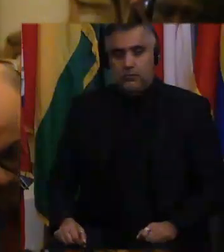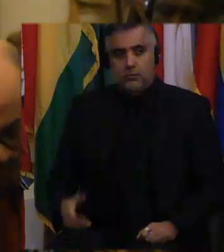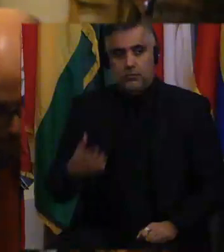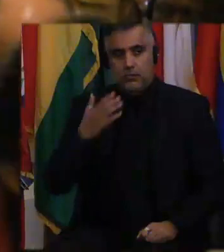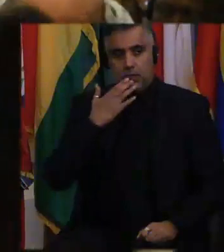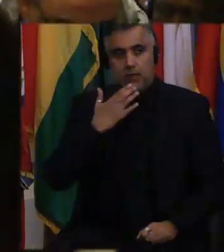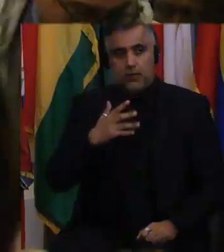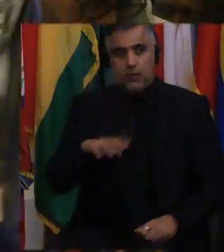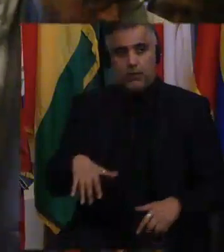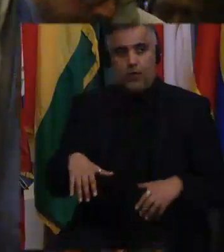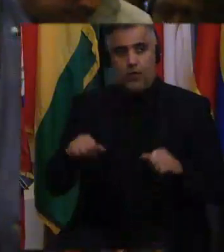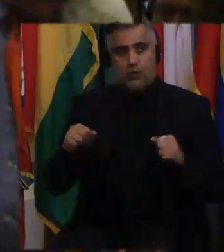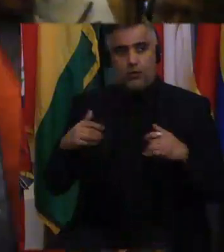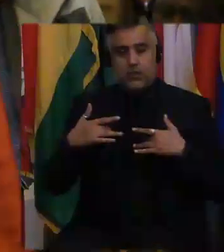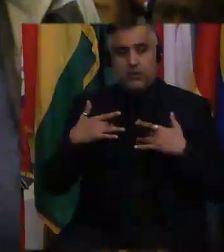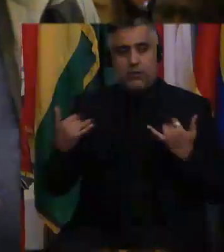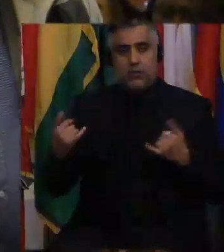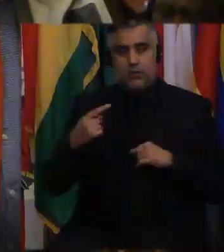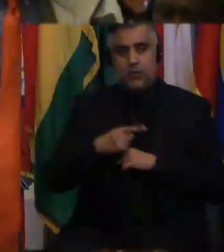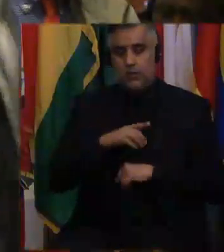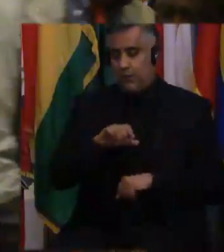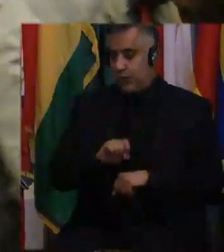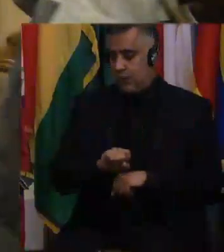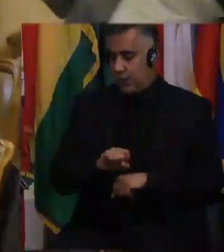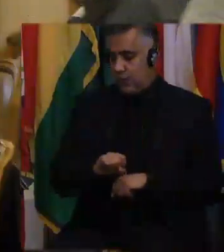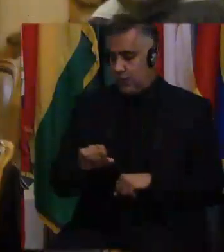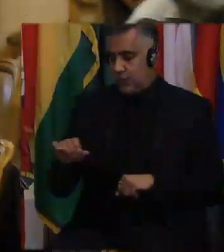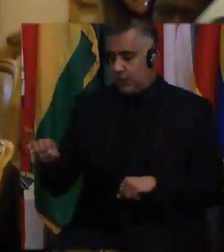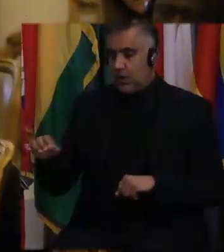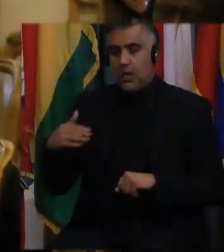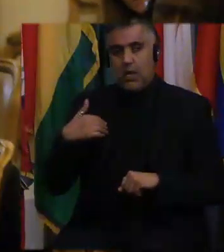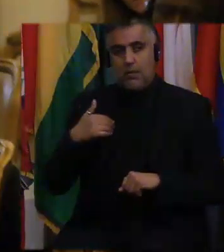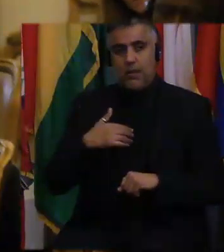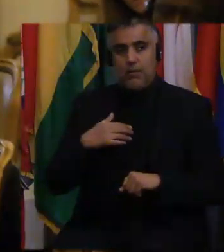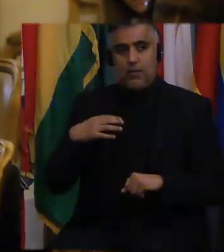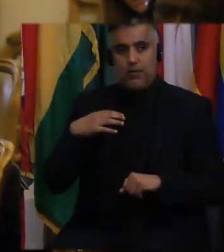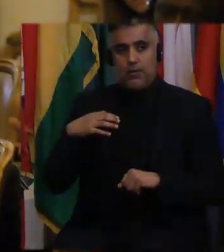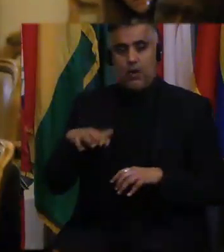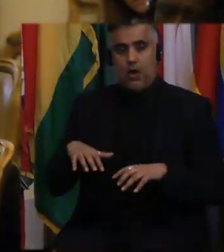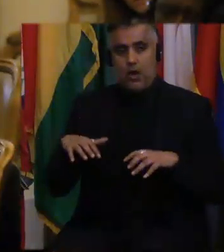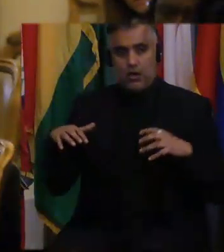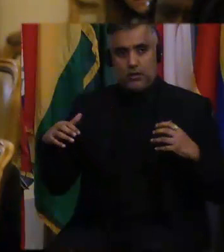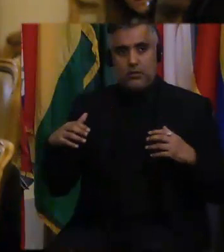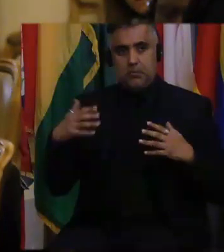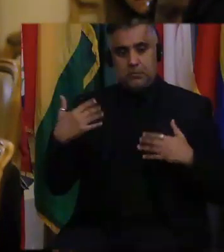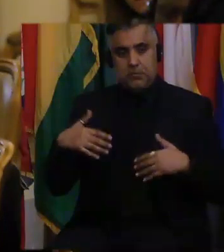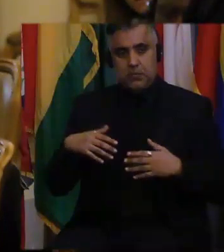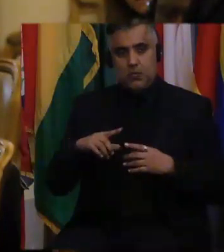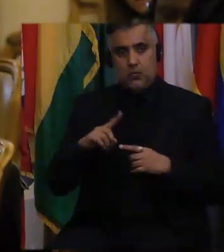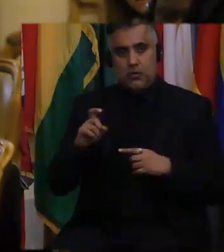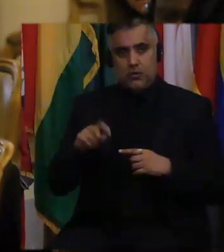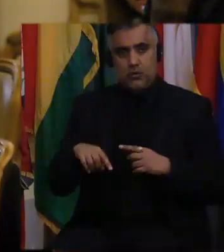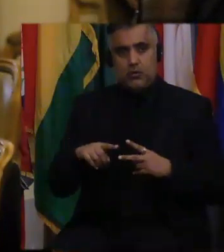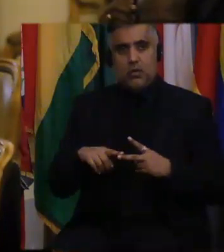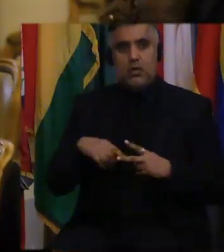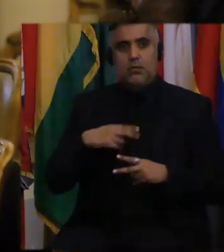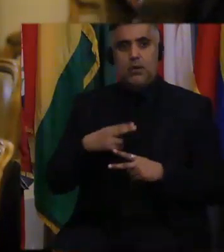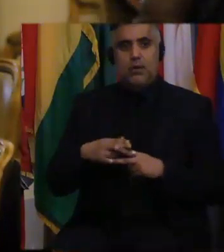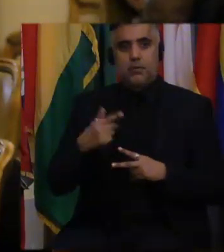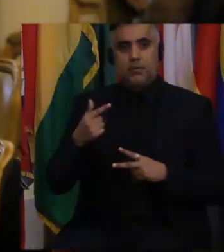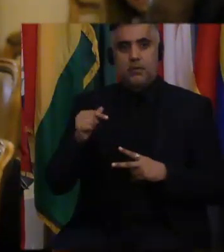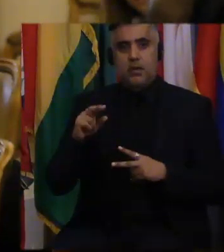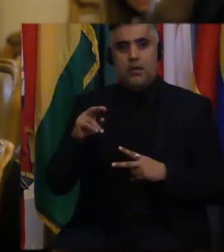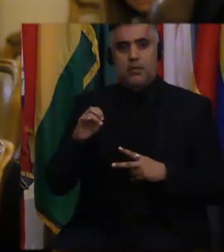Thank you. Thank you for hosting the event today and for your work, as well as to the members of the audience who have asked some really insightful questions. My name is